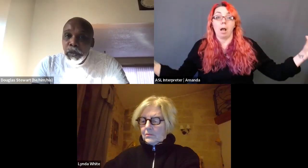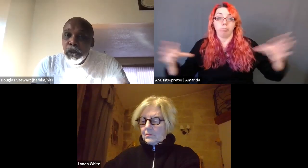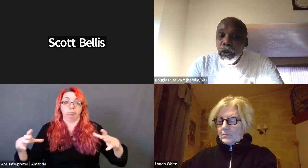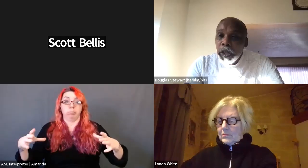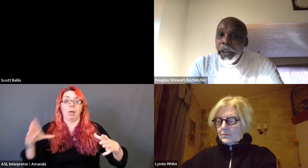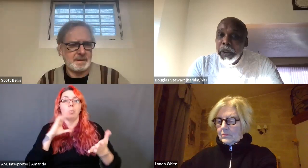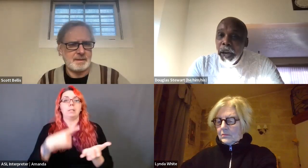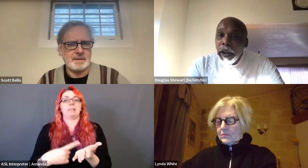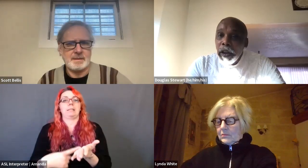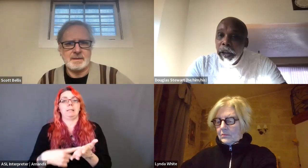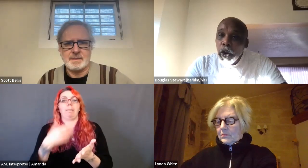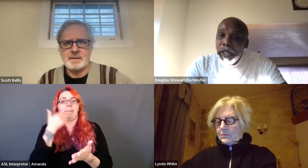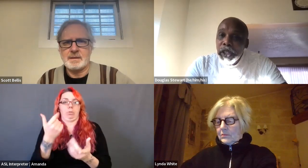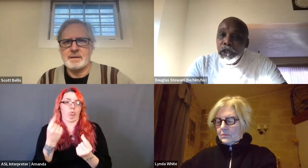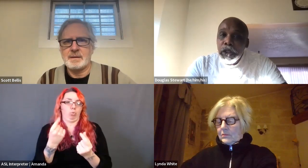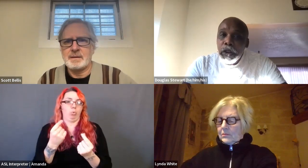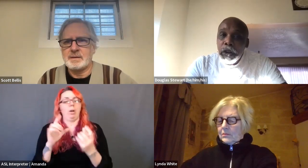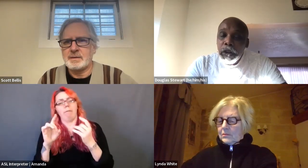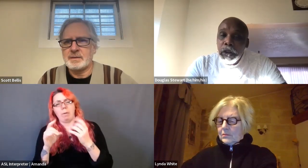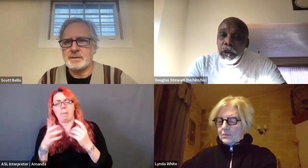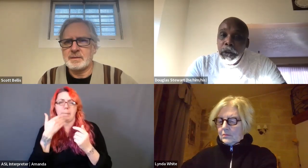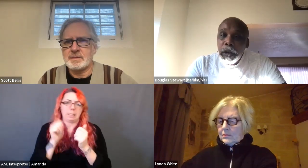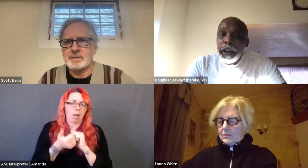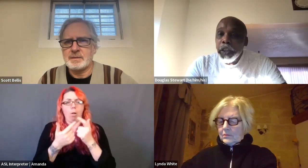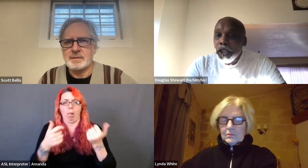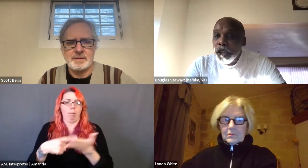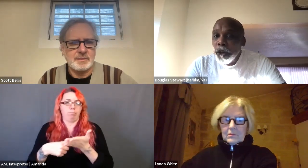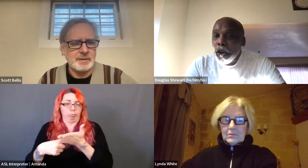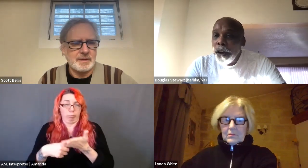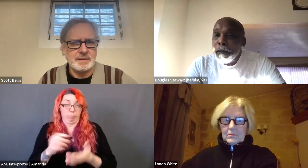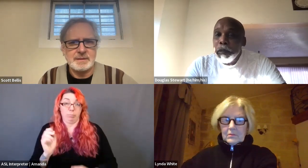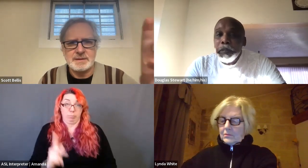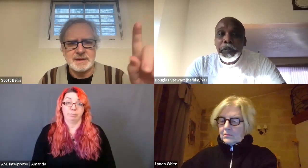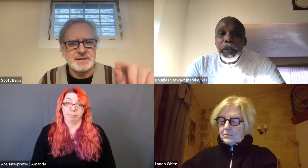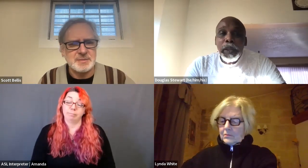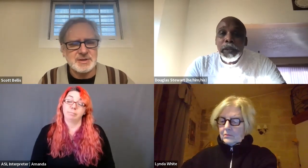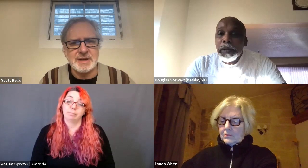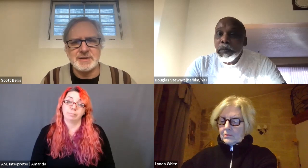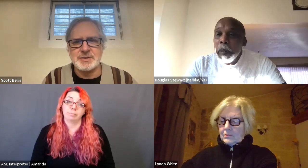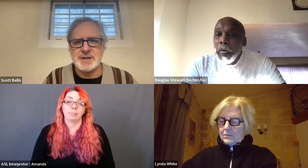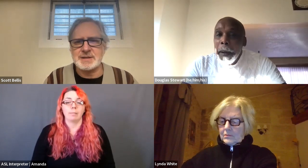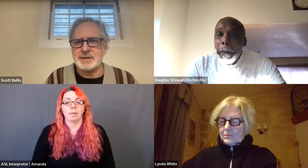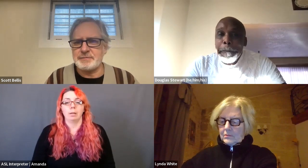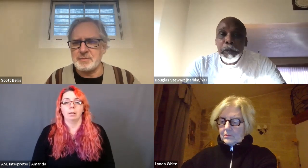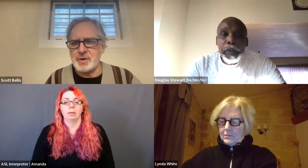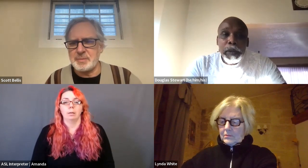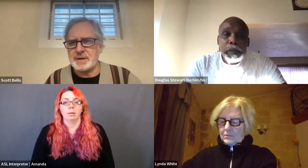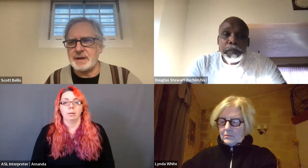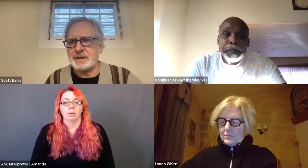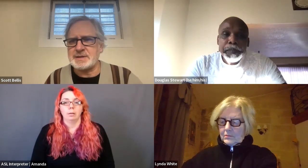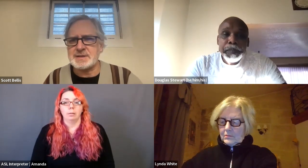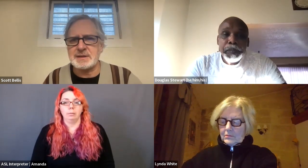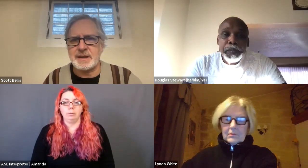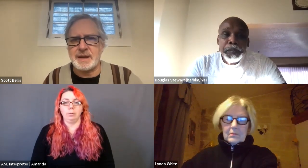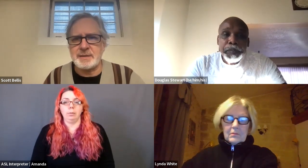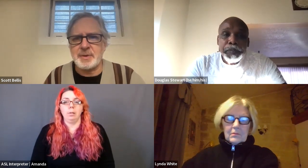some certainly dynamic dialogue and questions or clarifications as we go along. Douglas, I'm just going to interject here for a moment,